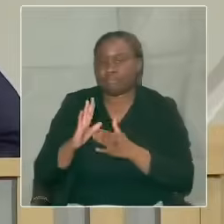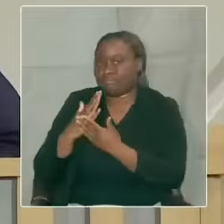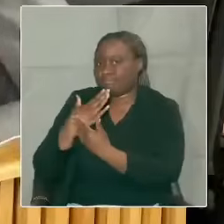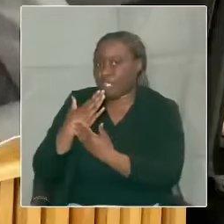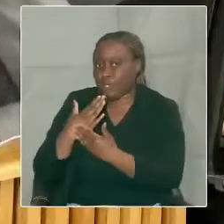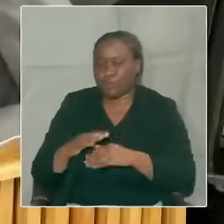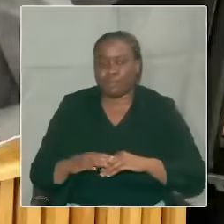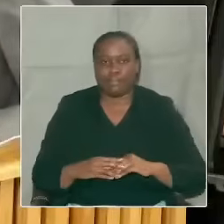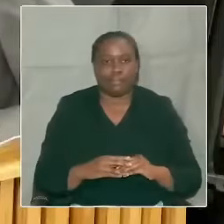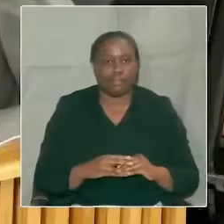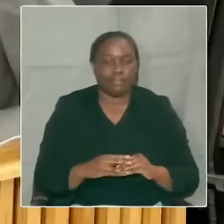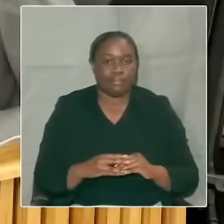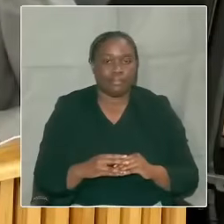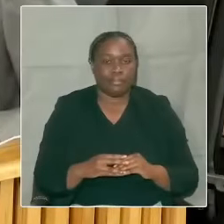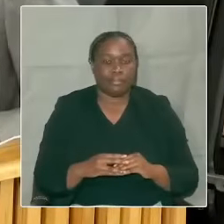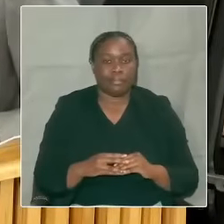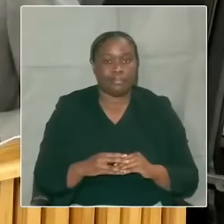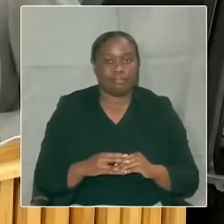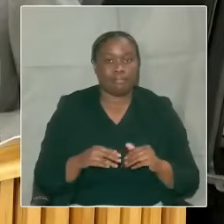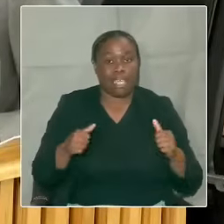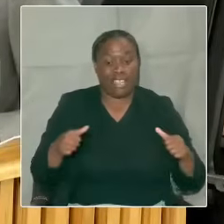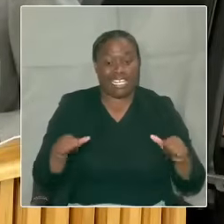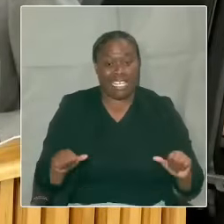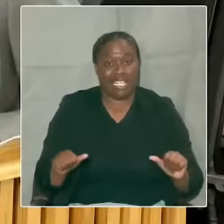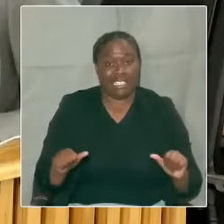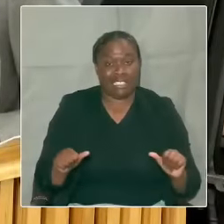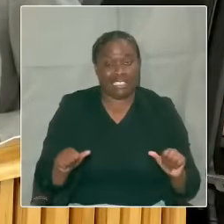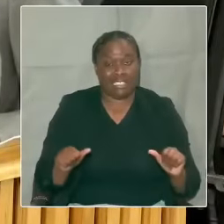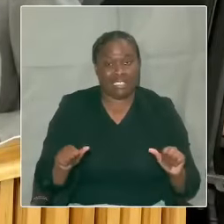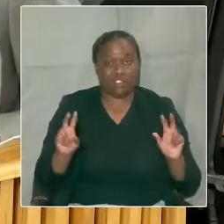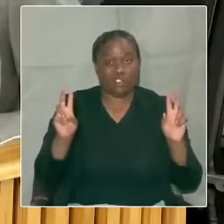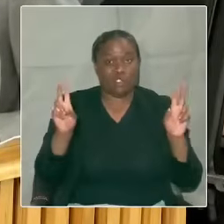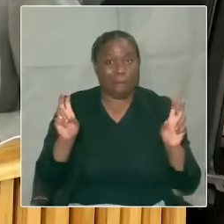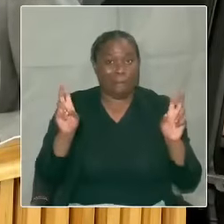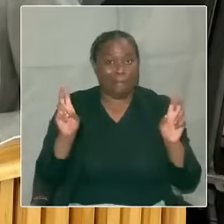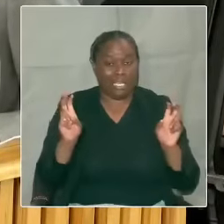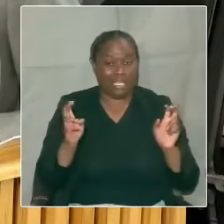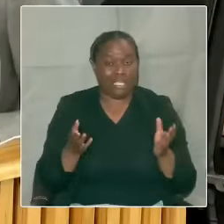Thanks. And then, General, the next topic that you deal with